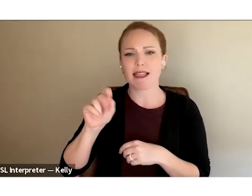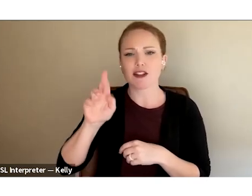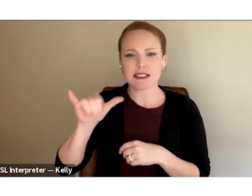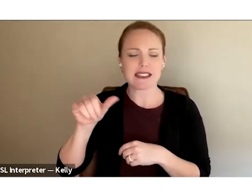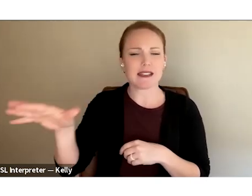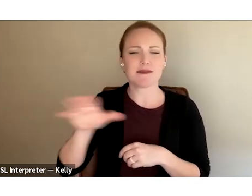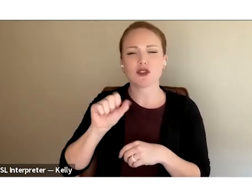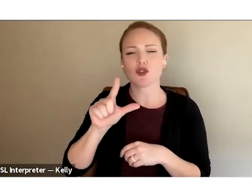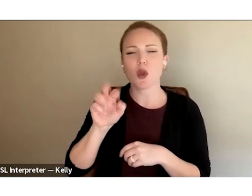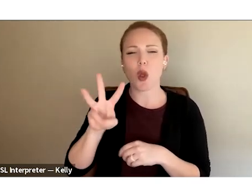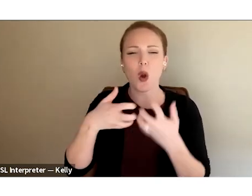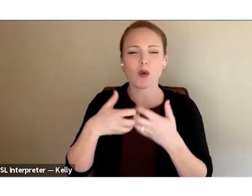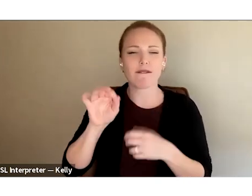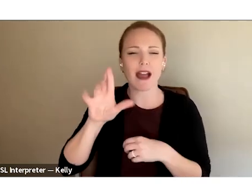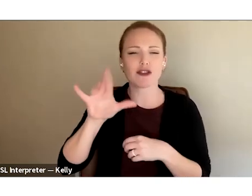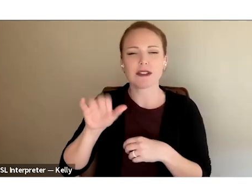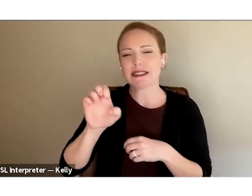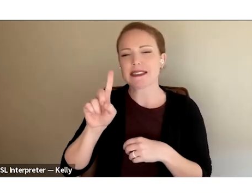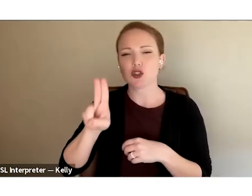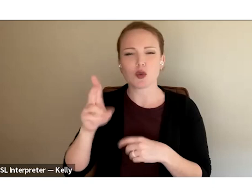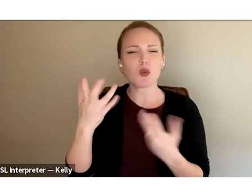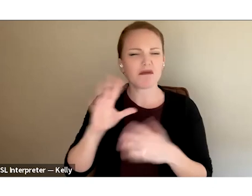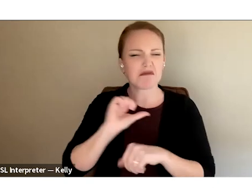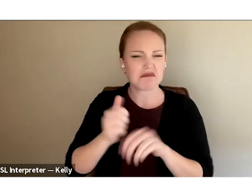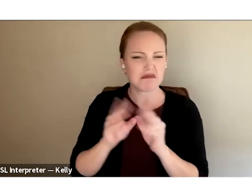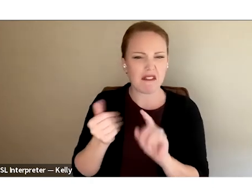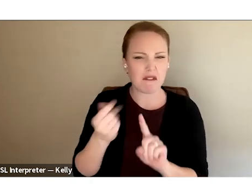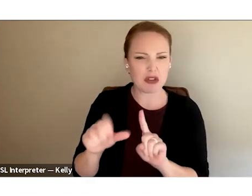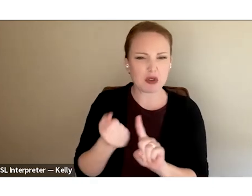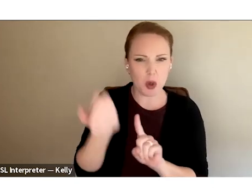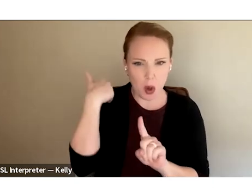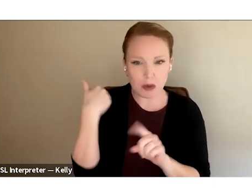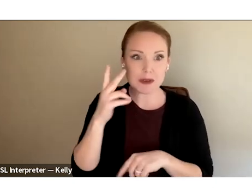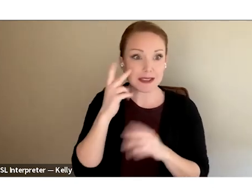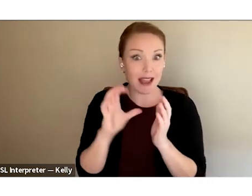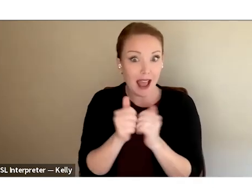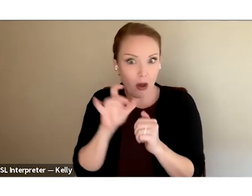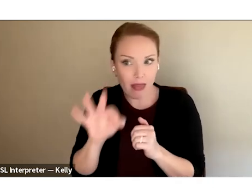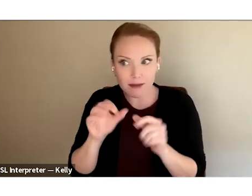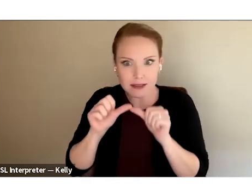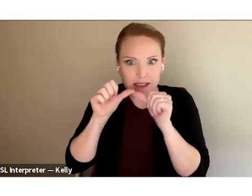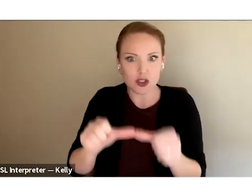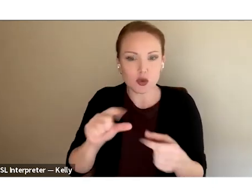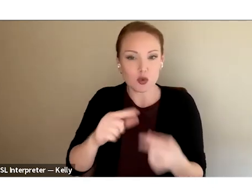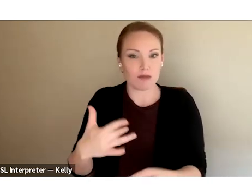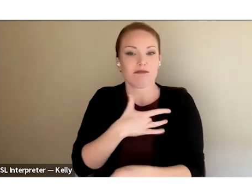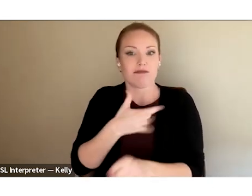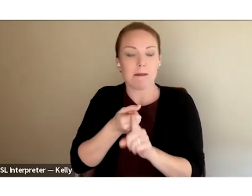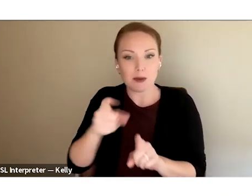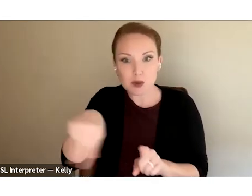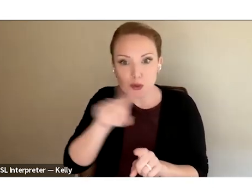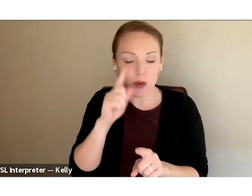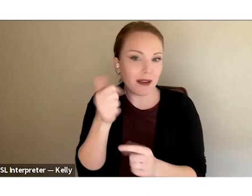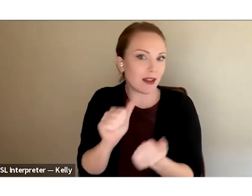EDU that we did a couple years ago, to see how continues to resonate with you, or any questions you